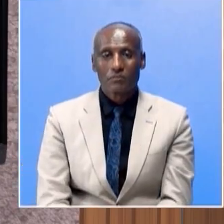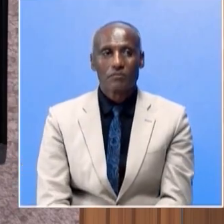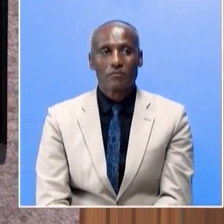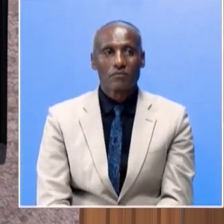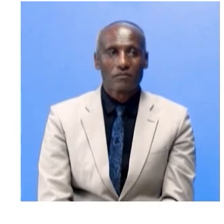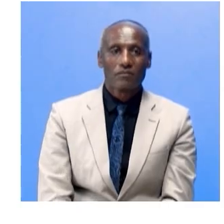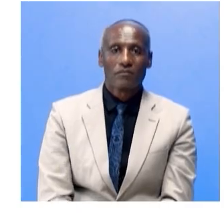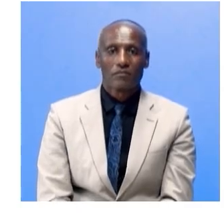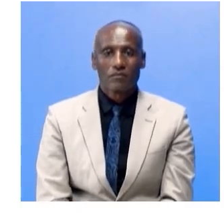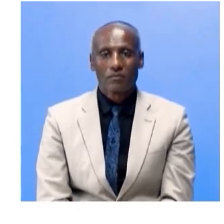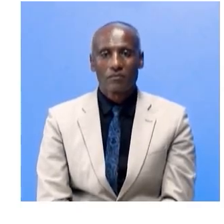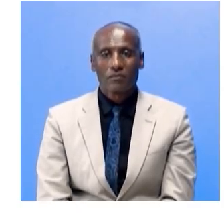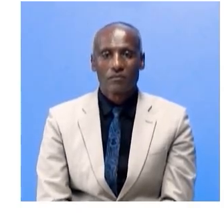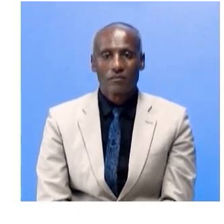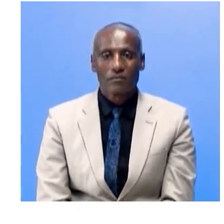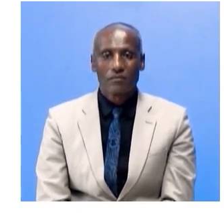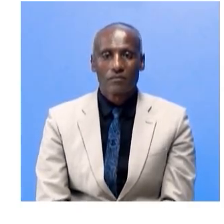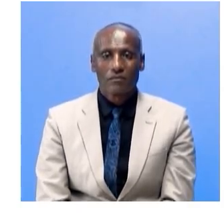this concept is can